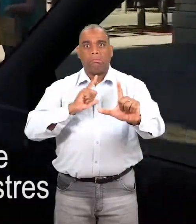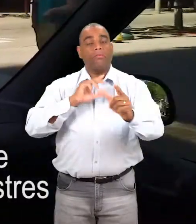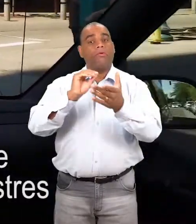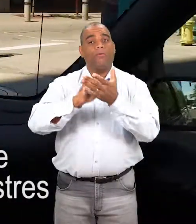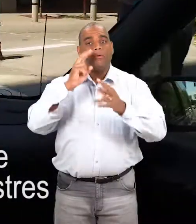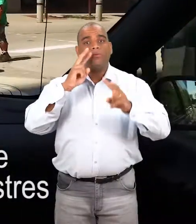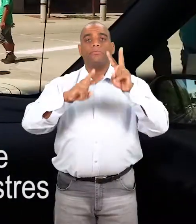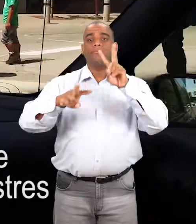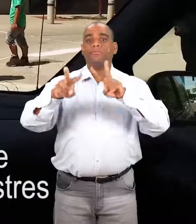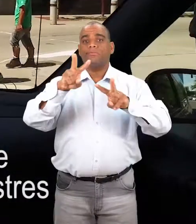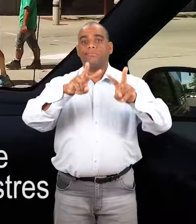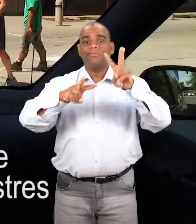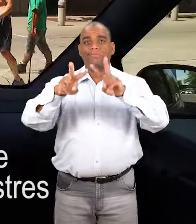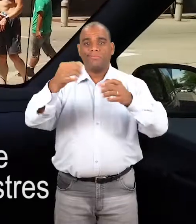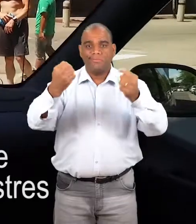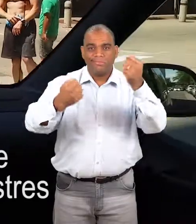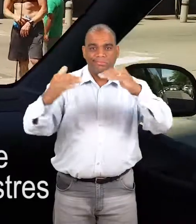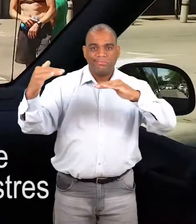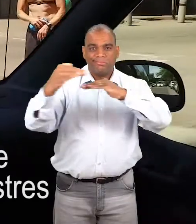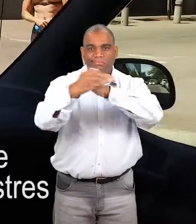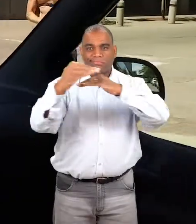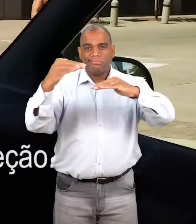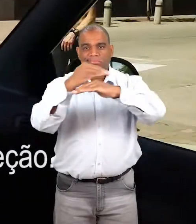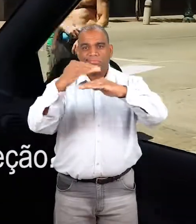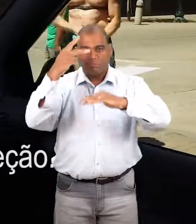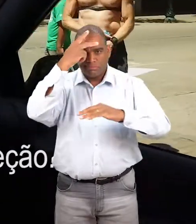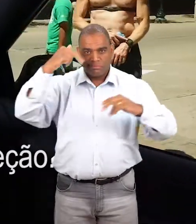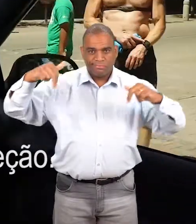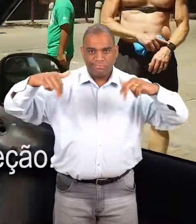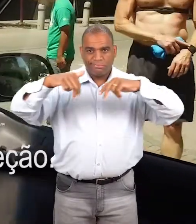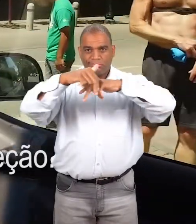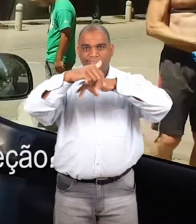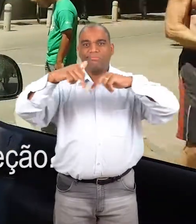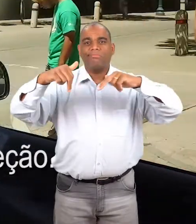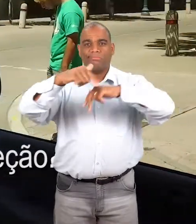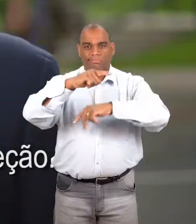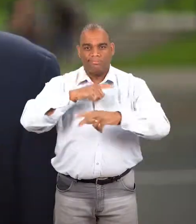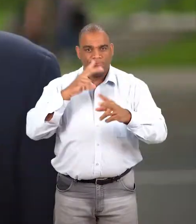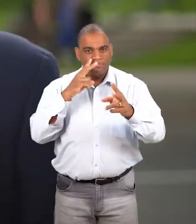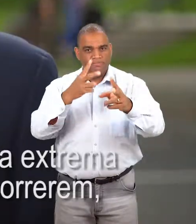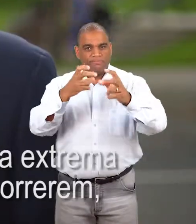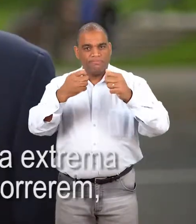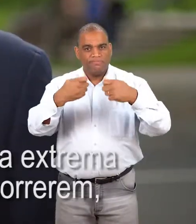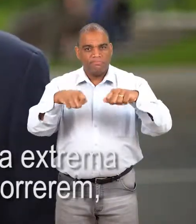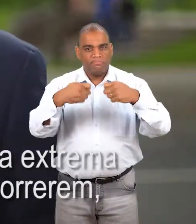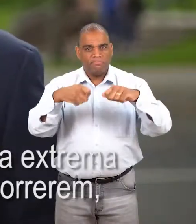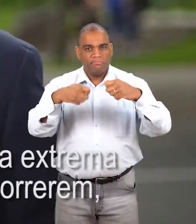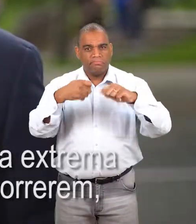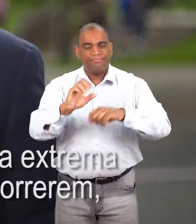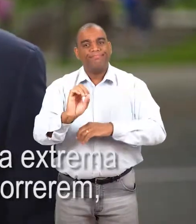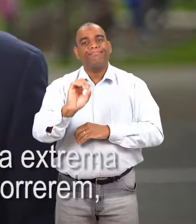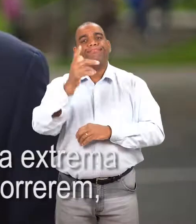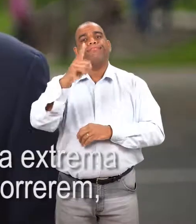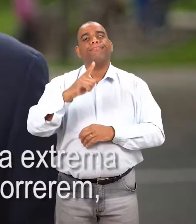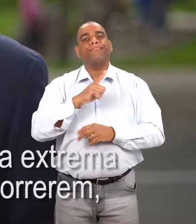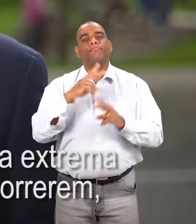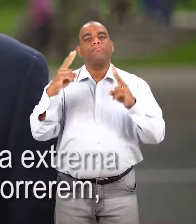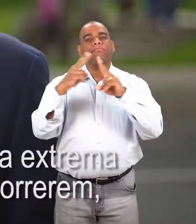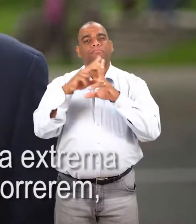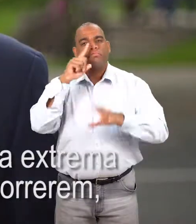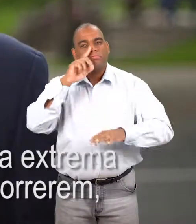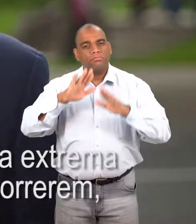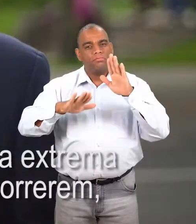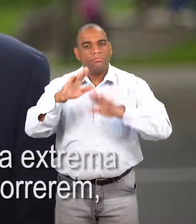rather than looking ahead for approaching cars or pedestrians who may suddenly come from any direction. The fact is, many acts of extreme